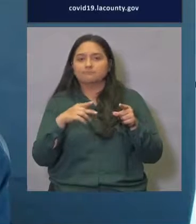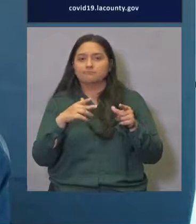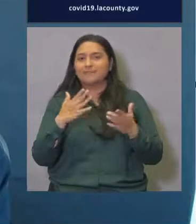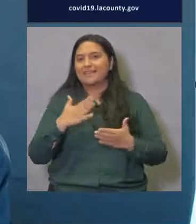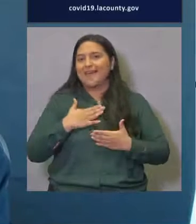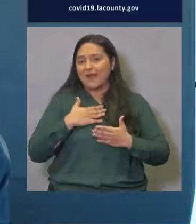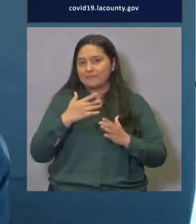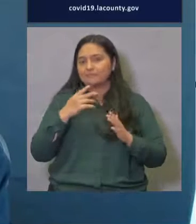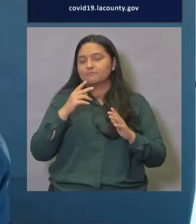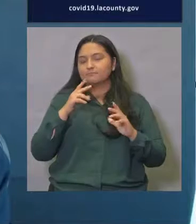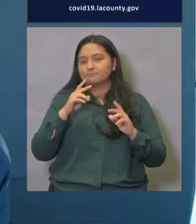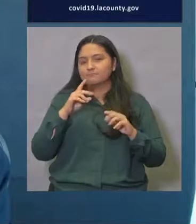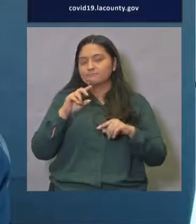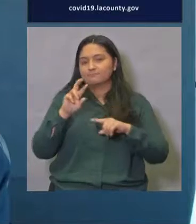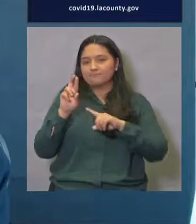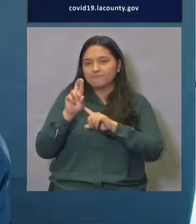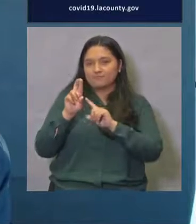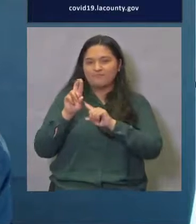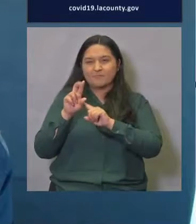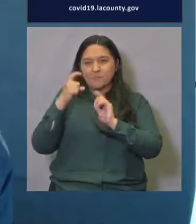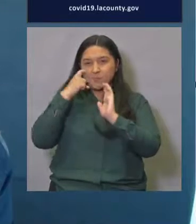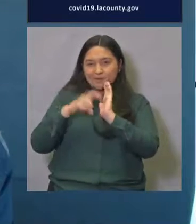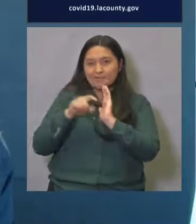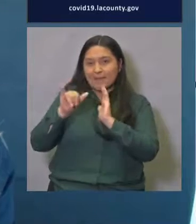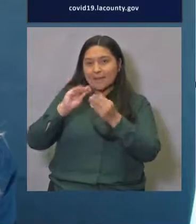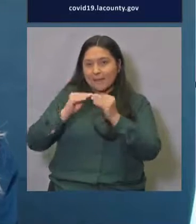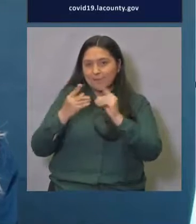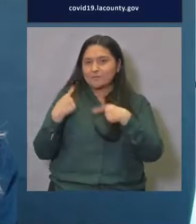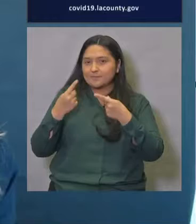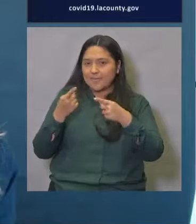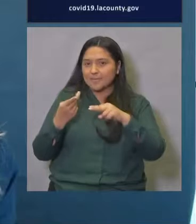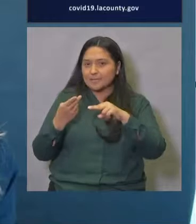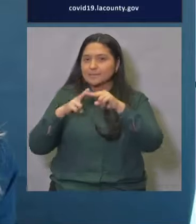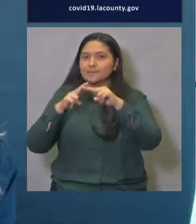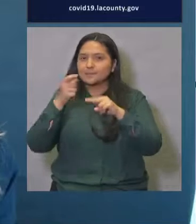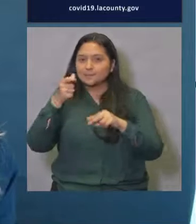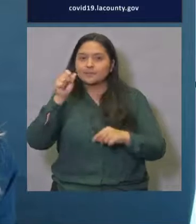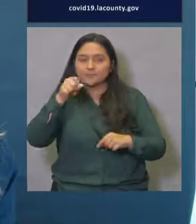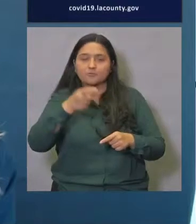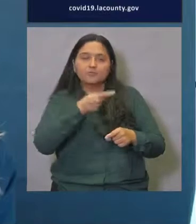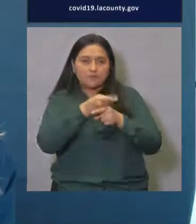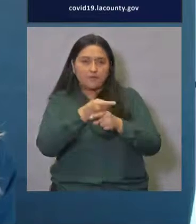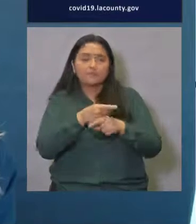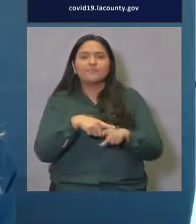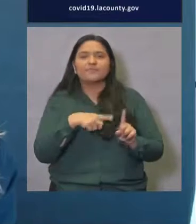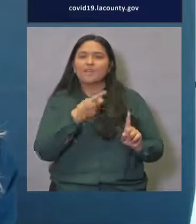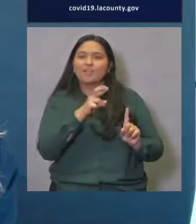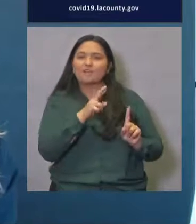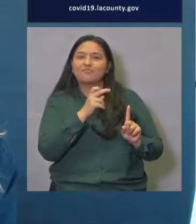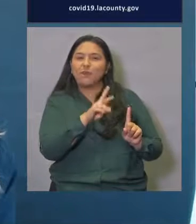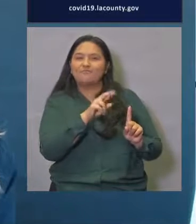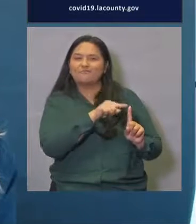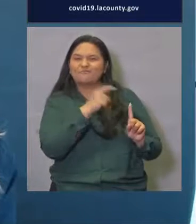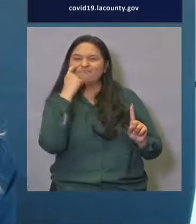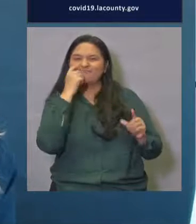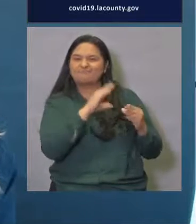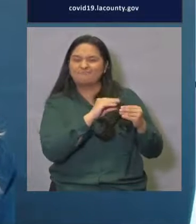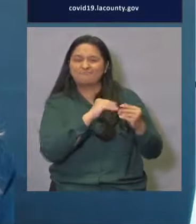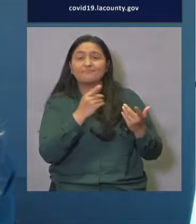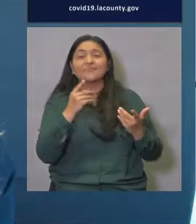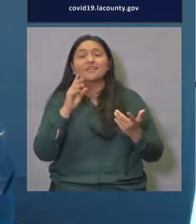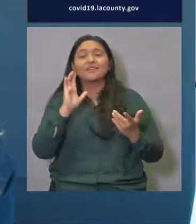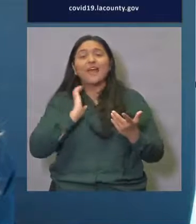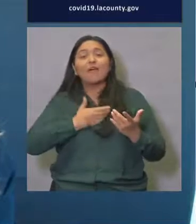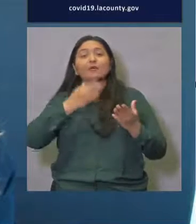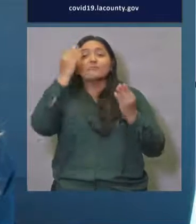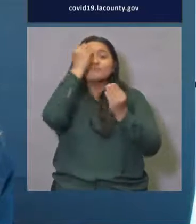creeping up slightly. You're absolutely correct. And I think, as Dr. Ferrer just said, we share this information so that people